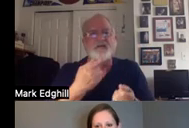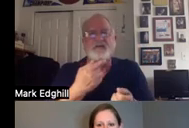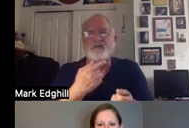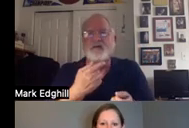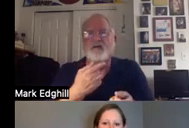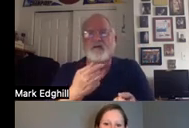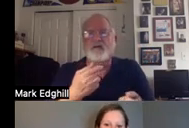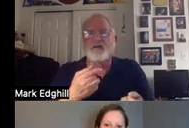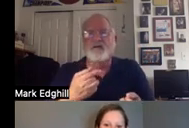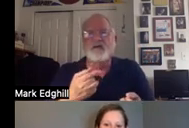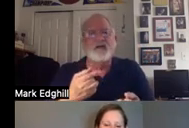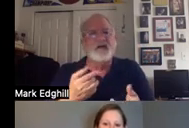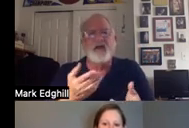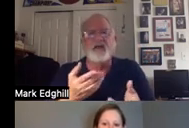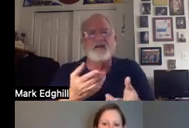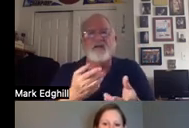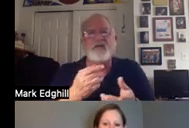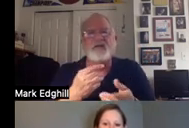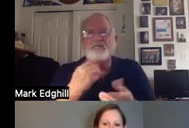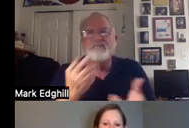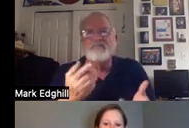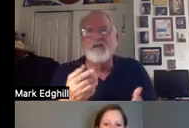Culture near it, music.